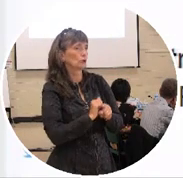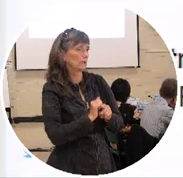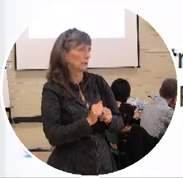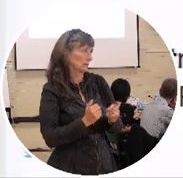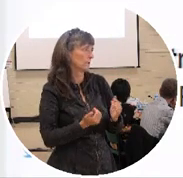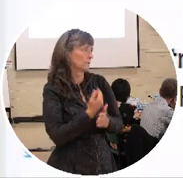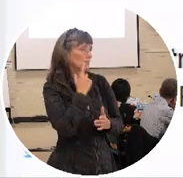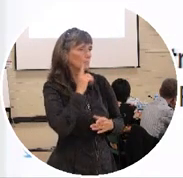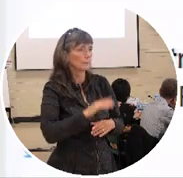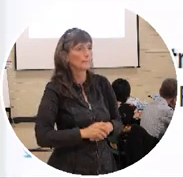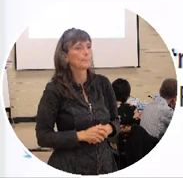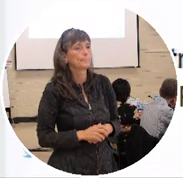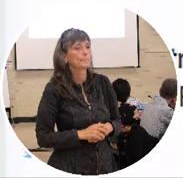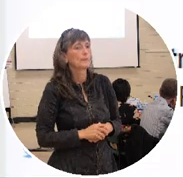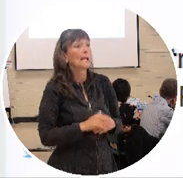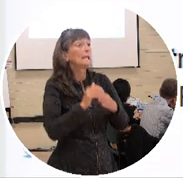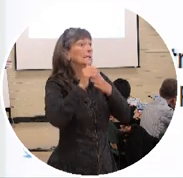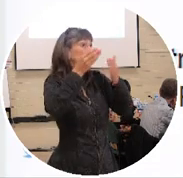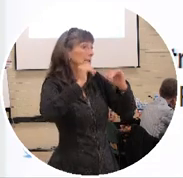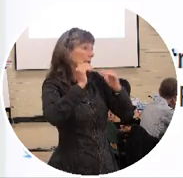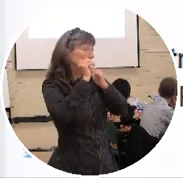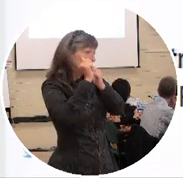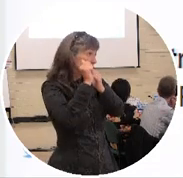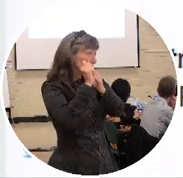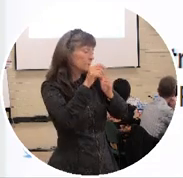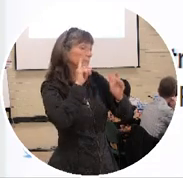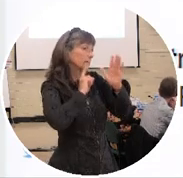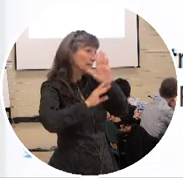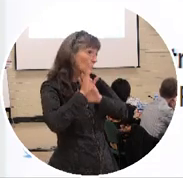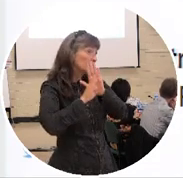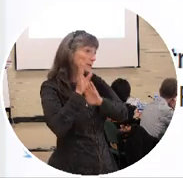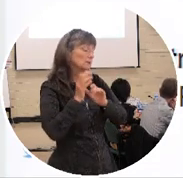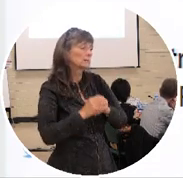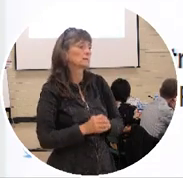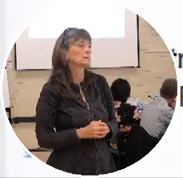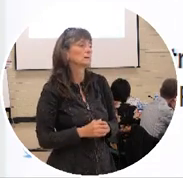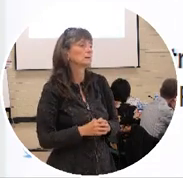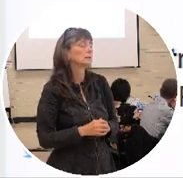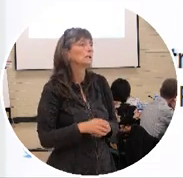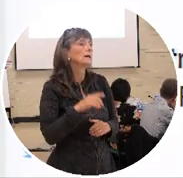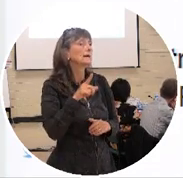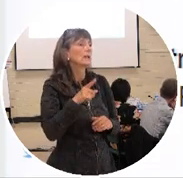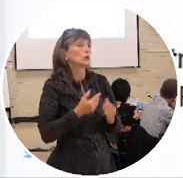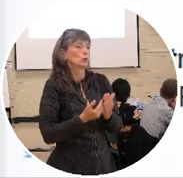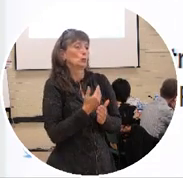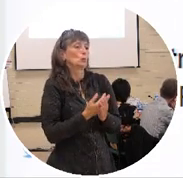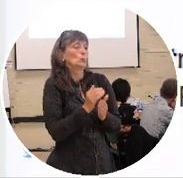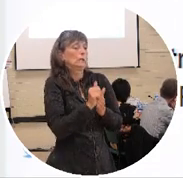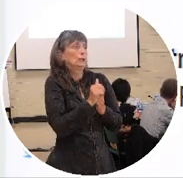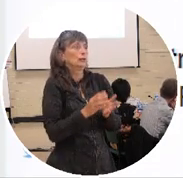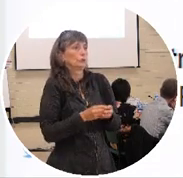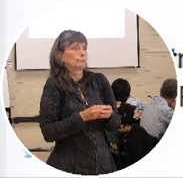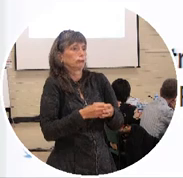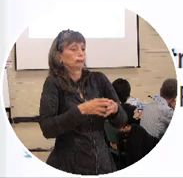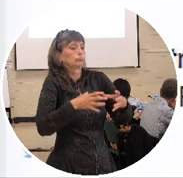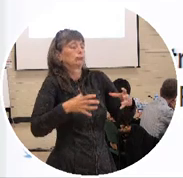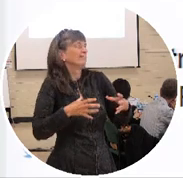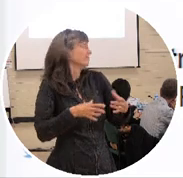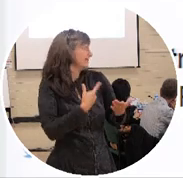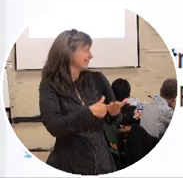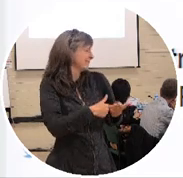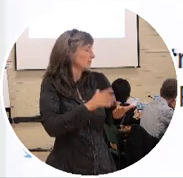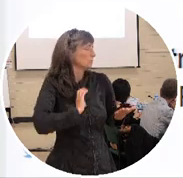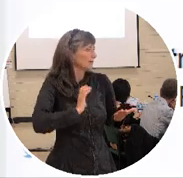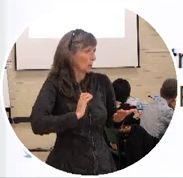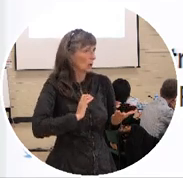In the area of leadership development, organizational effectiveness, this is the Emerging Leaders Program. We briefed on this before. We've had